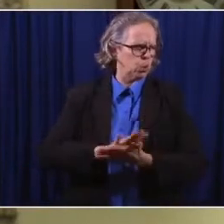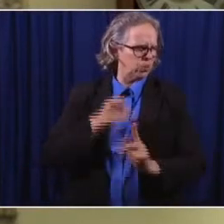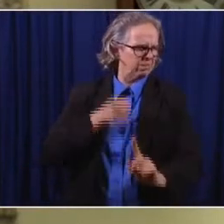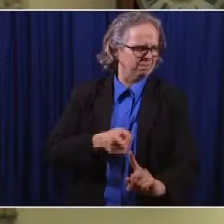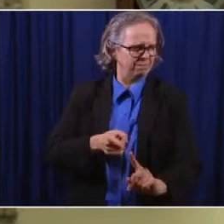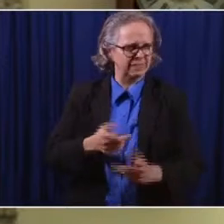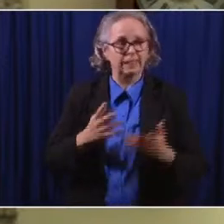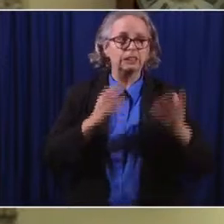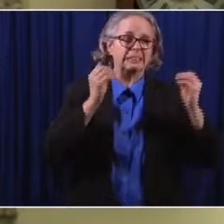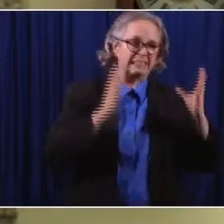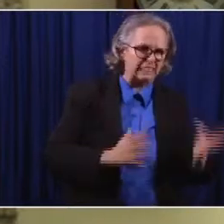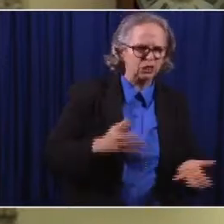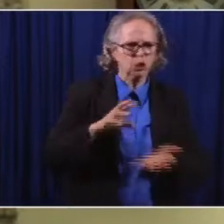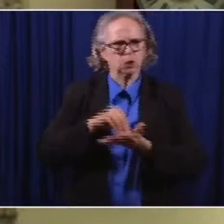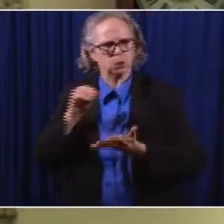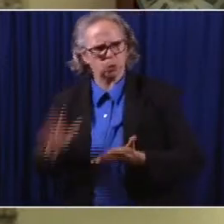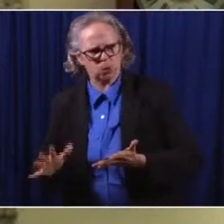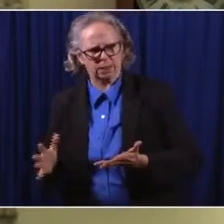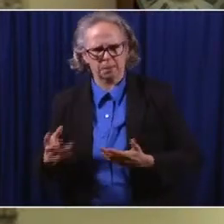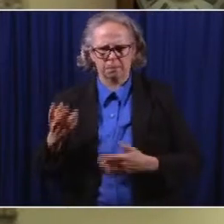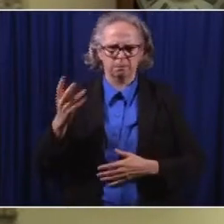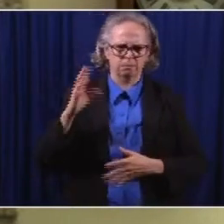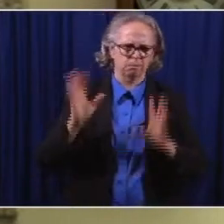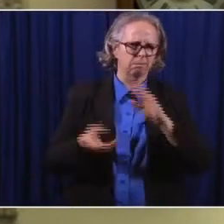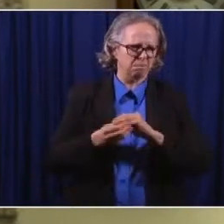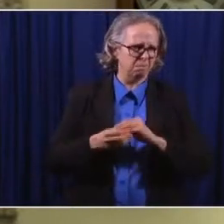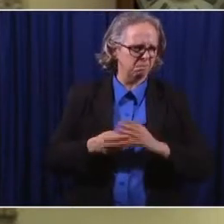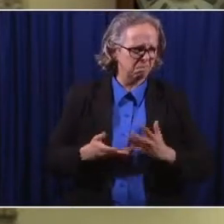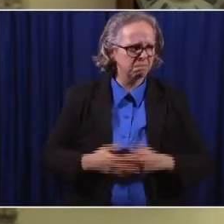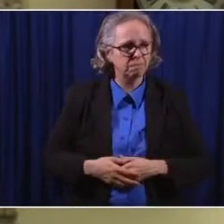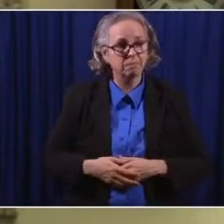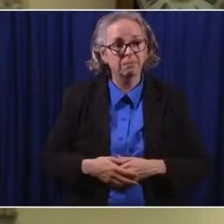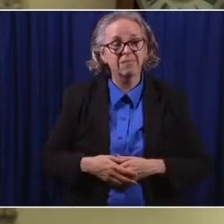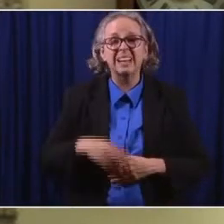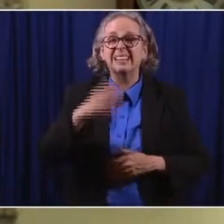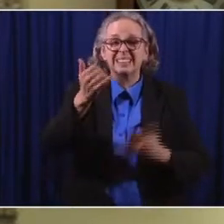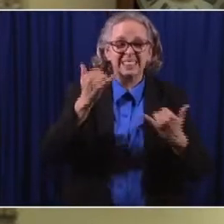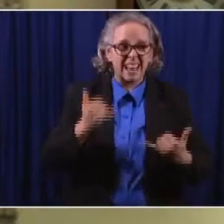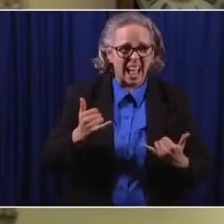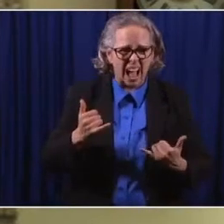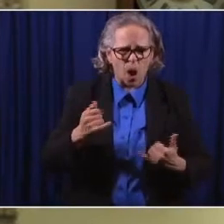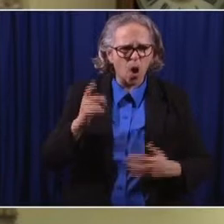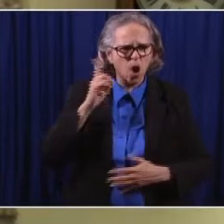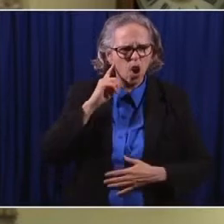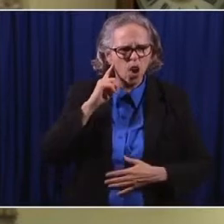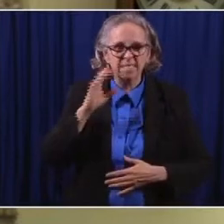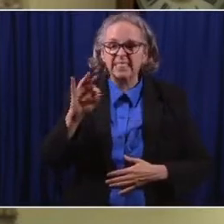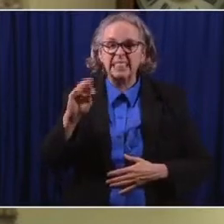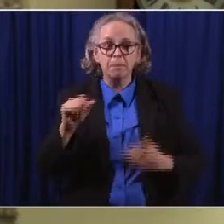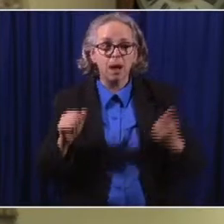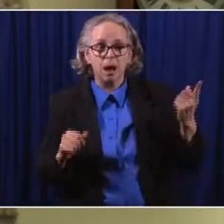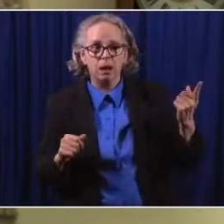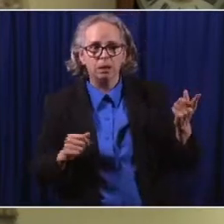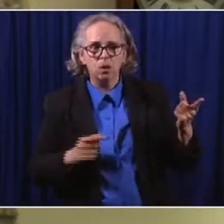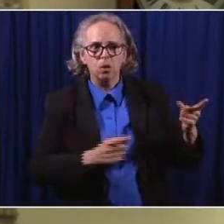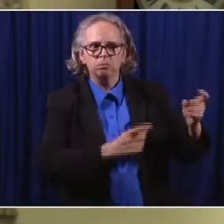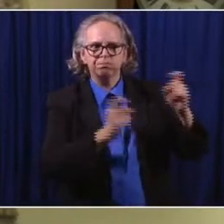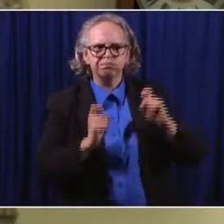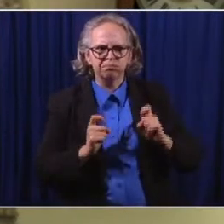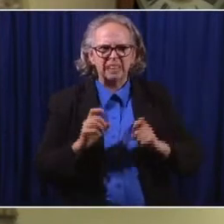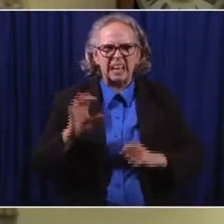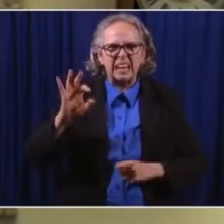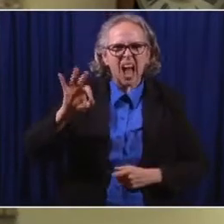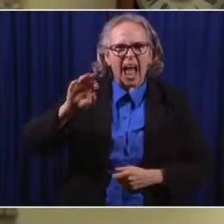Since then, we've received word of more donations. Today, we're announcing that FEMA will donate an additional 9 million masks in the next few